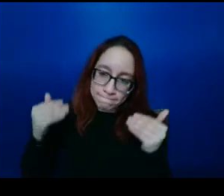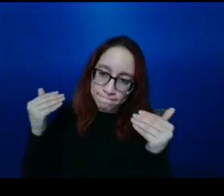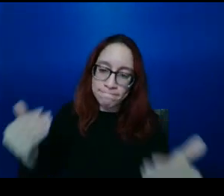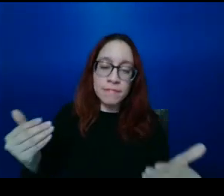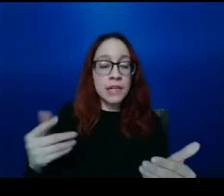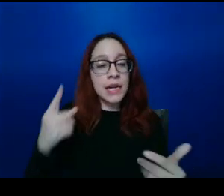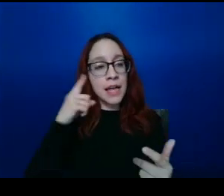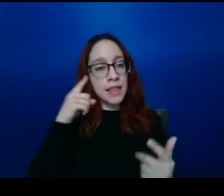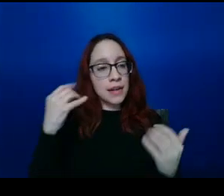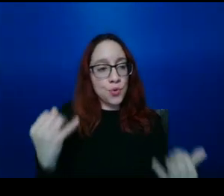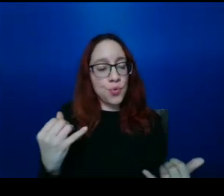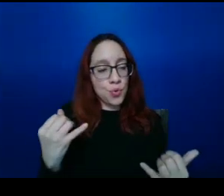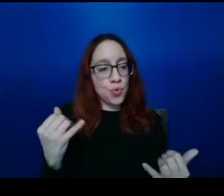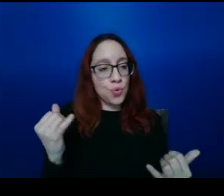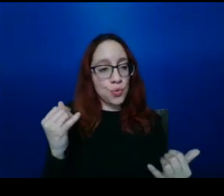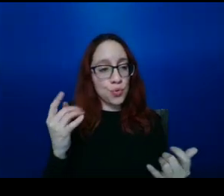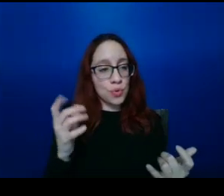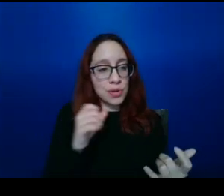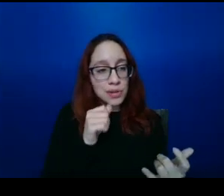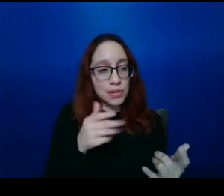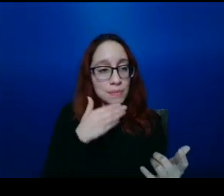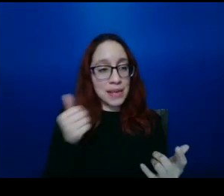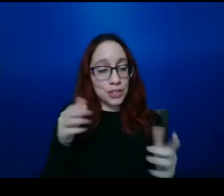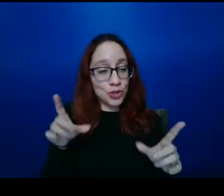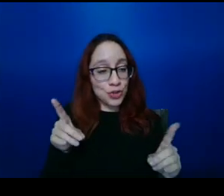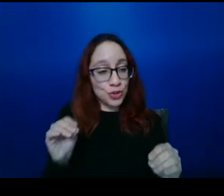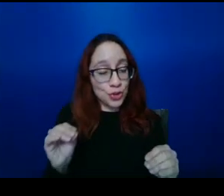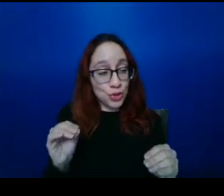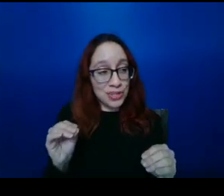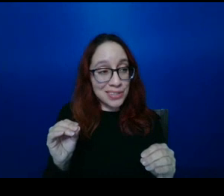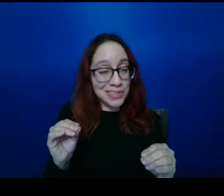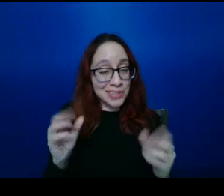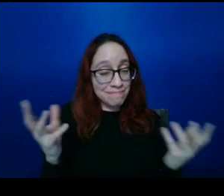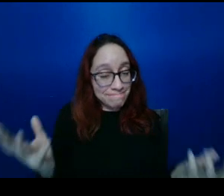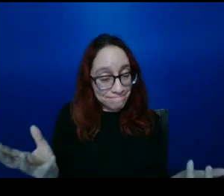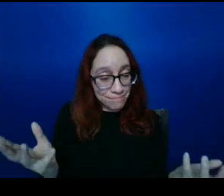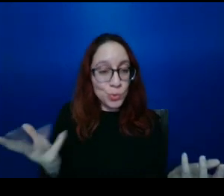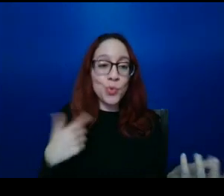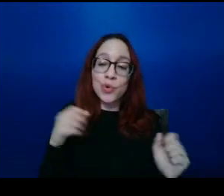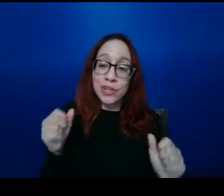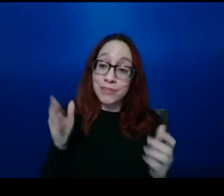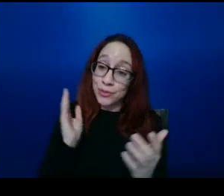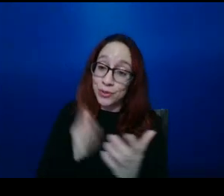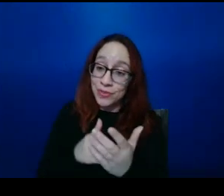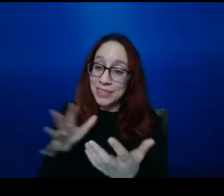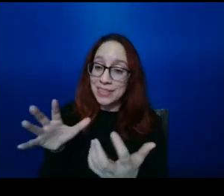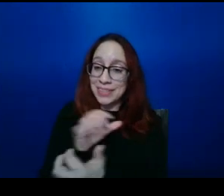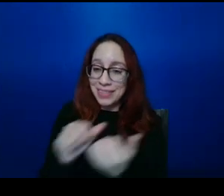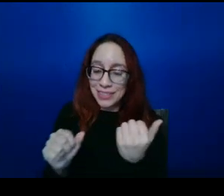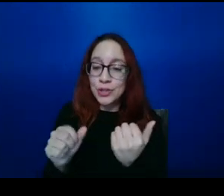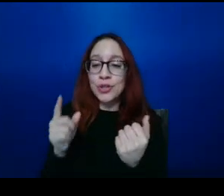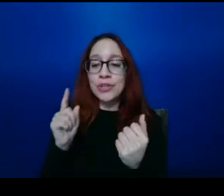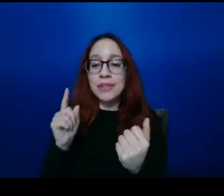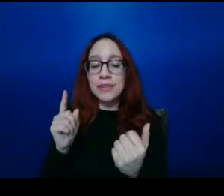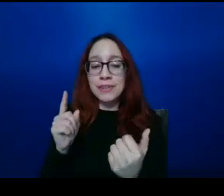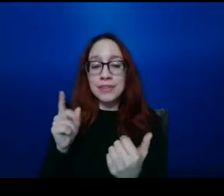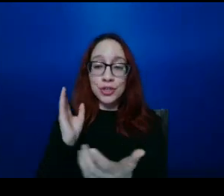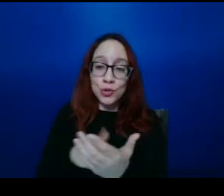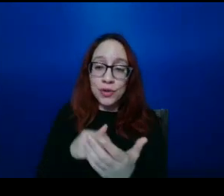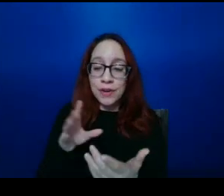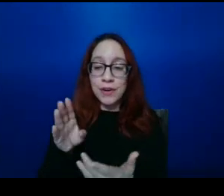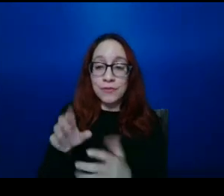that at this point, although it is not the best thing that we could have done, because we could have sued for damages and we could have sued for